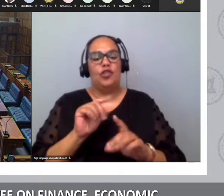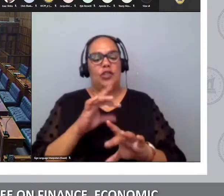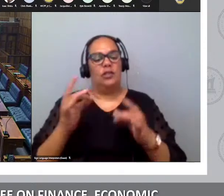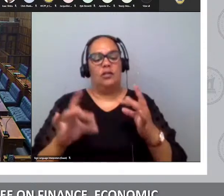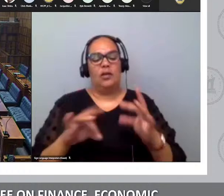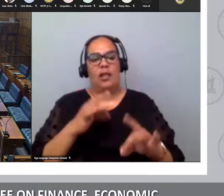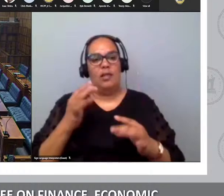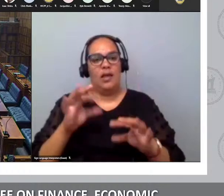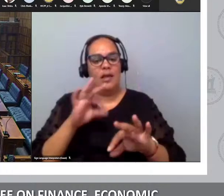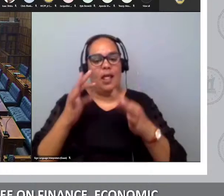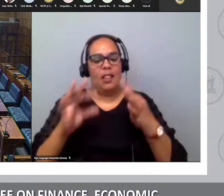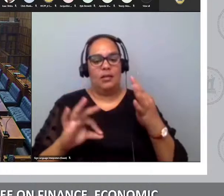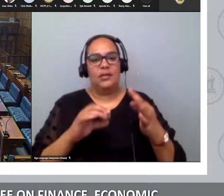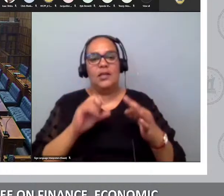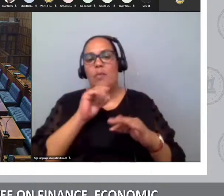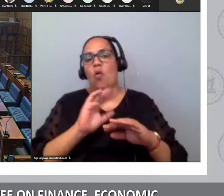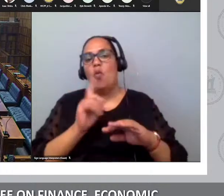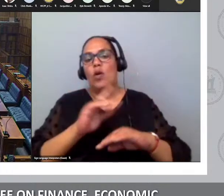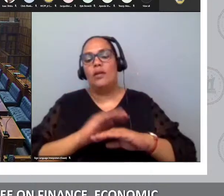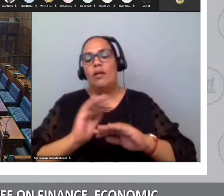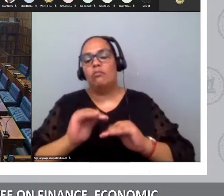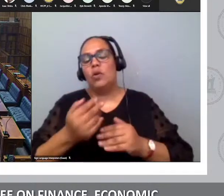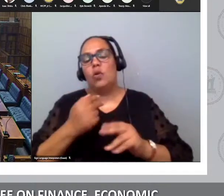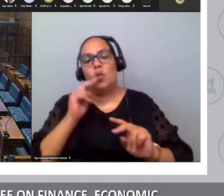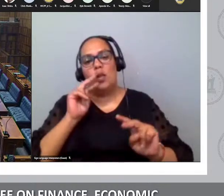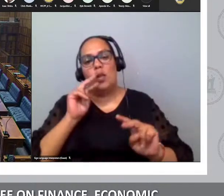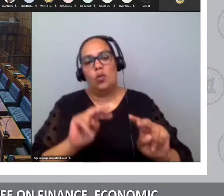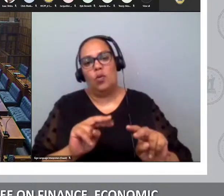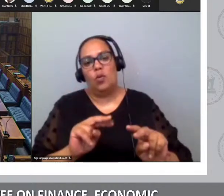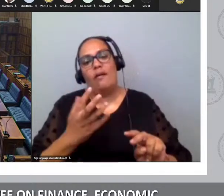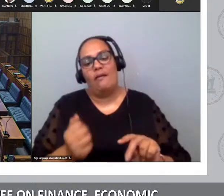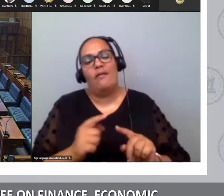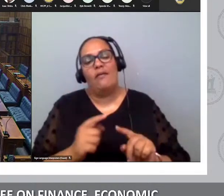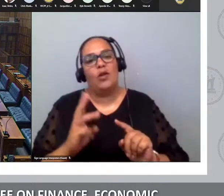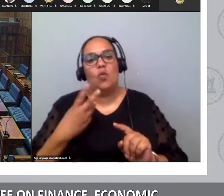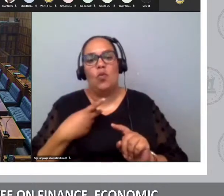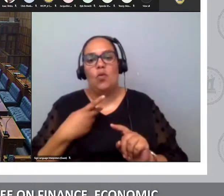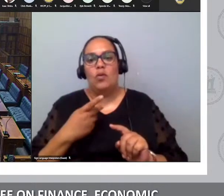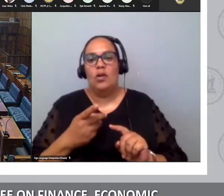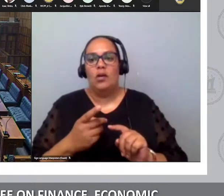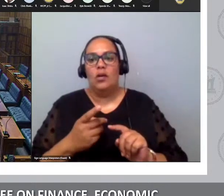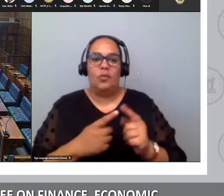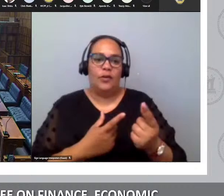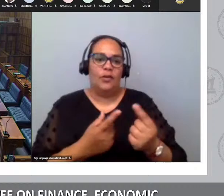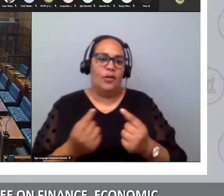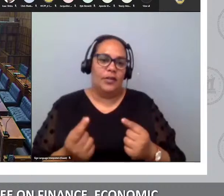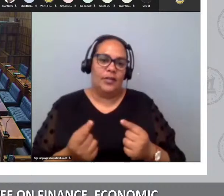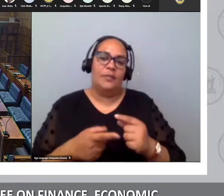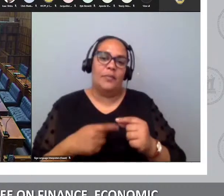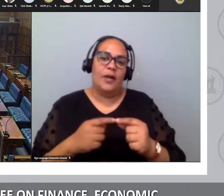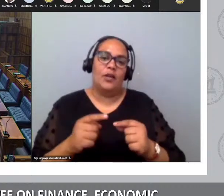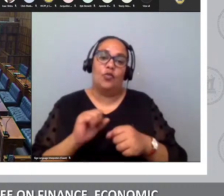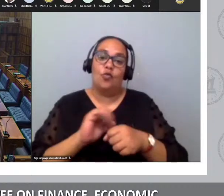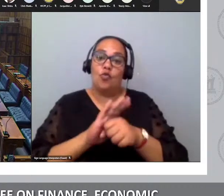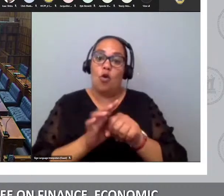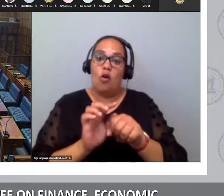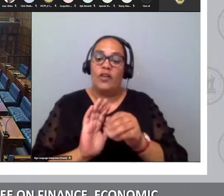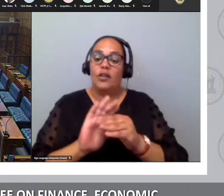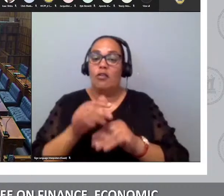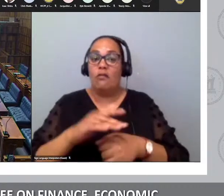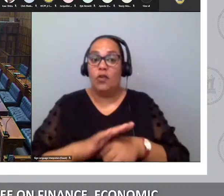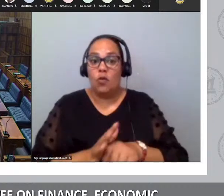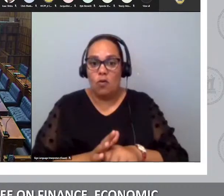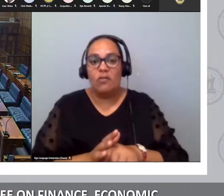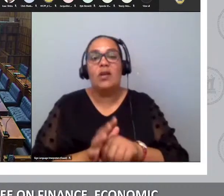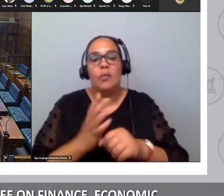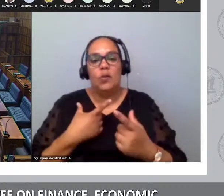to which period we're looking at so there was the initial one that came round about the co and postco and